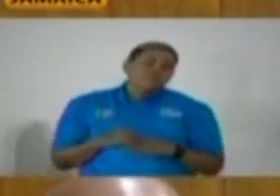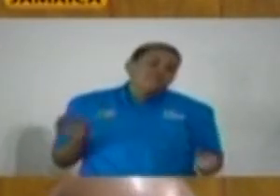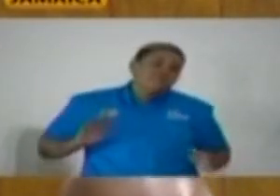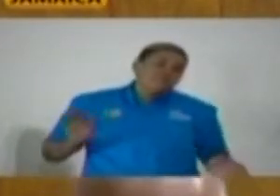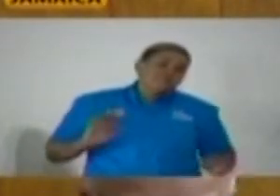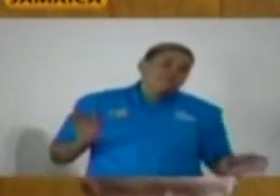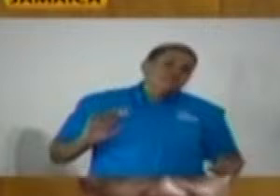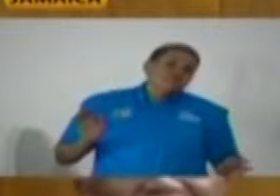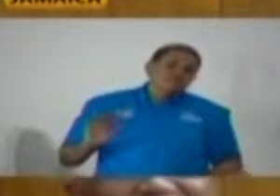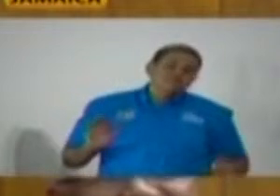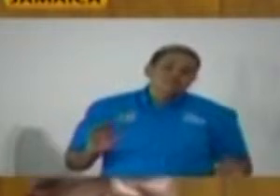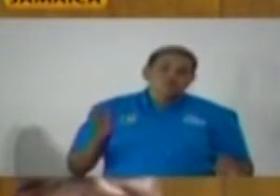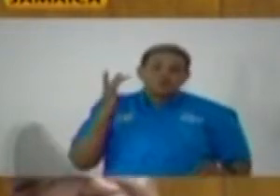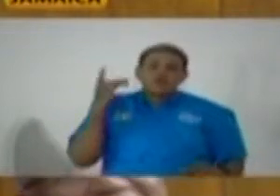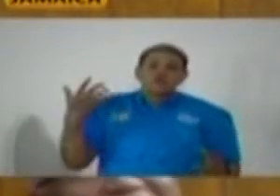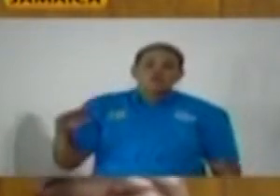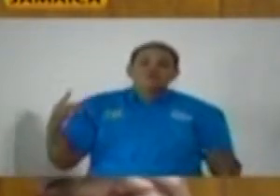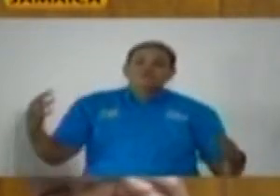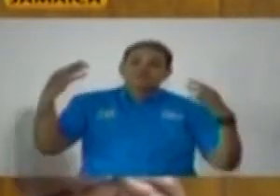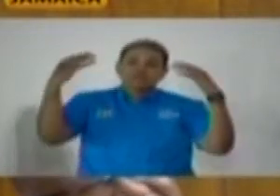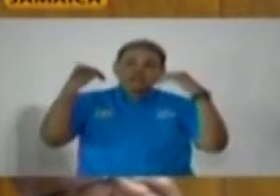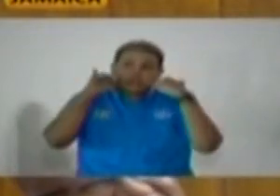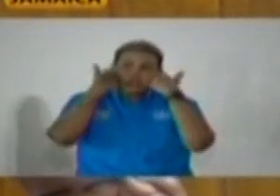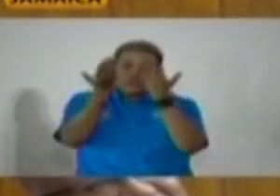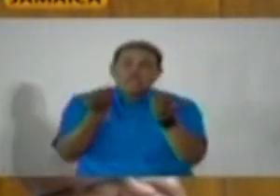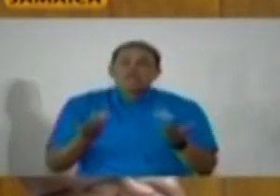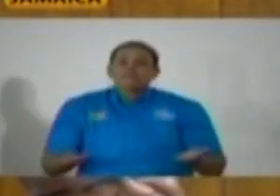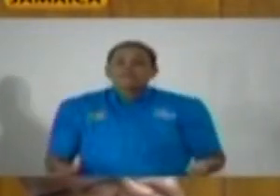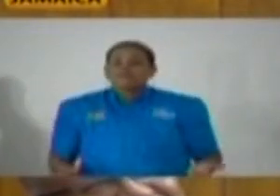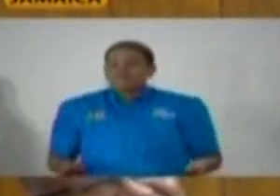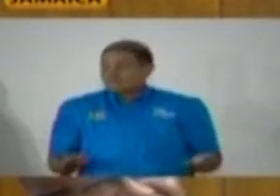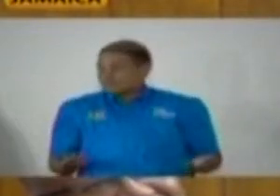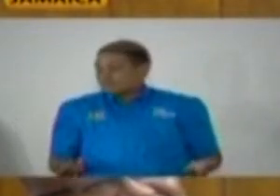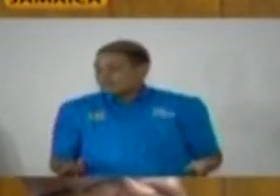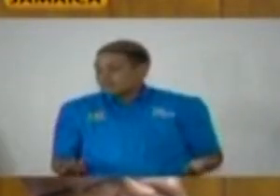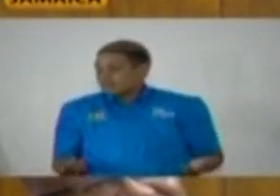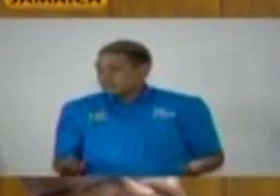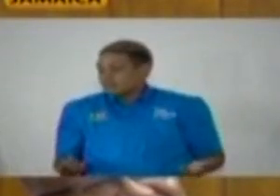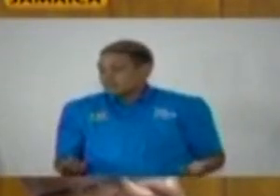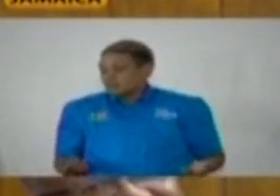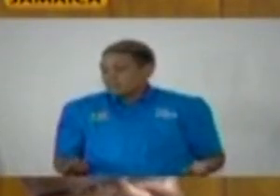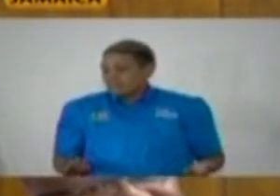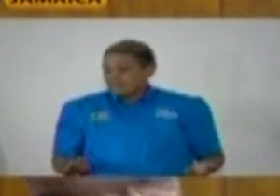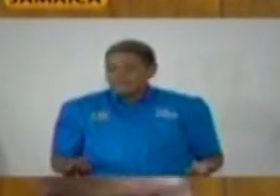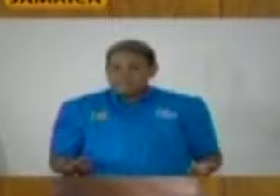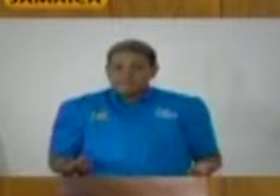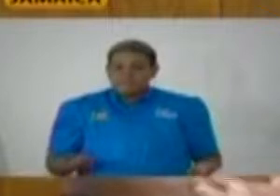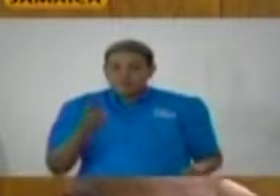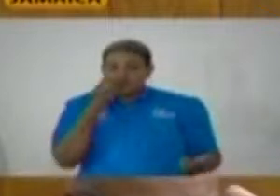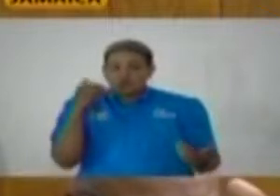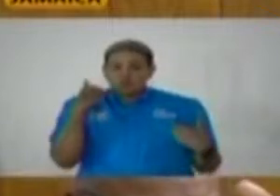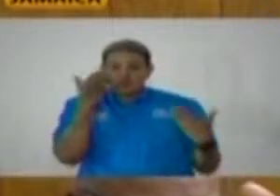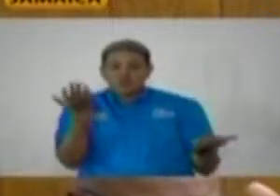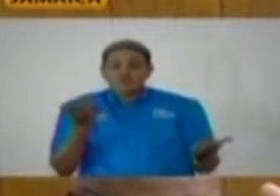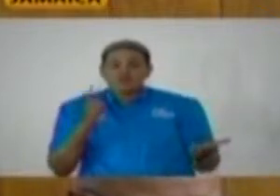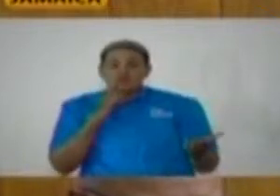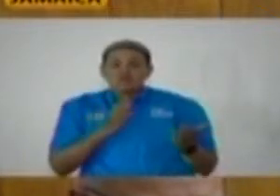program because they don't want to feel shame that people say it is being